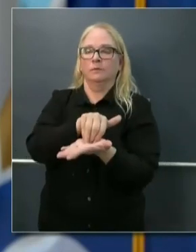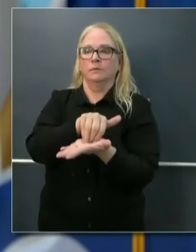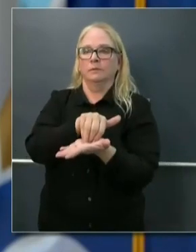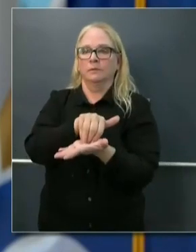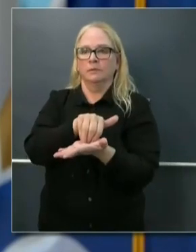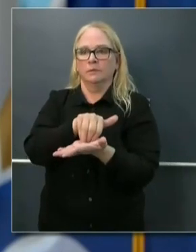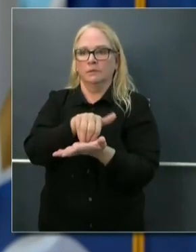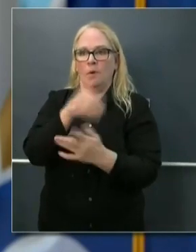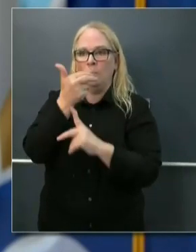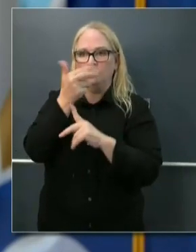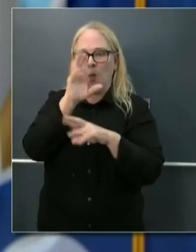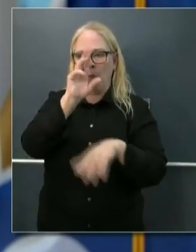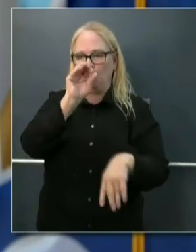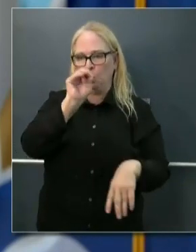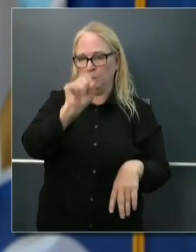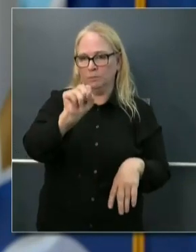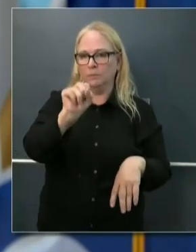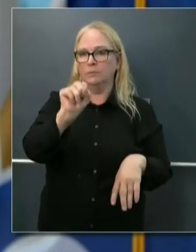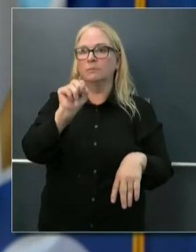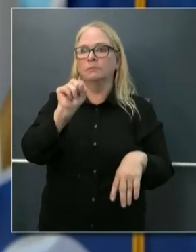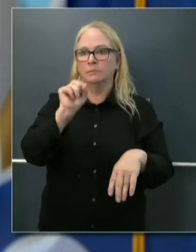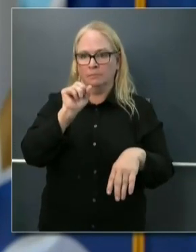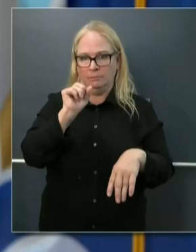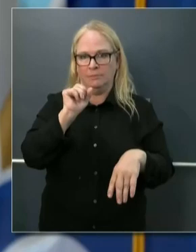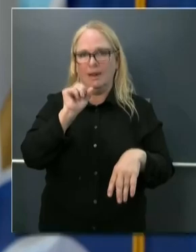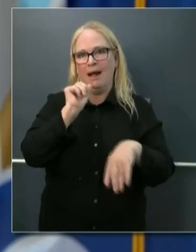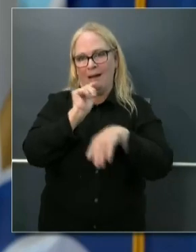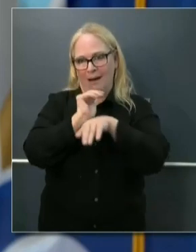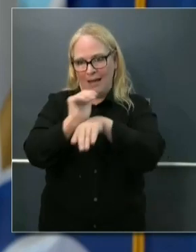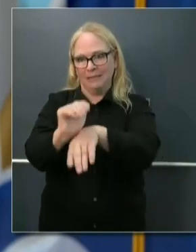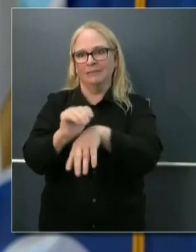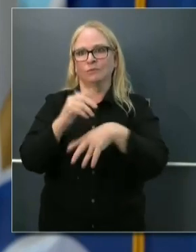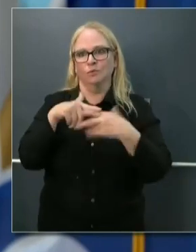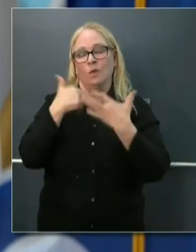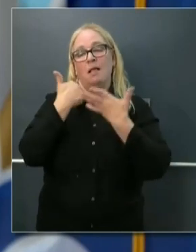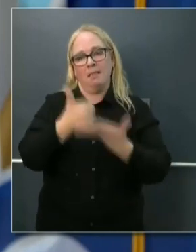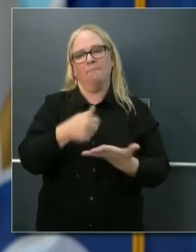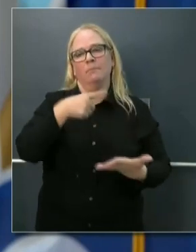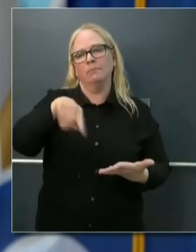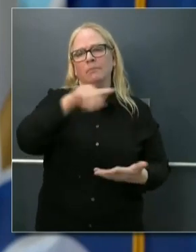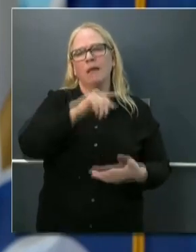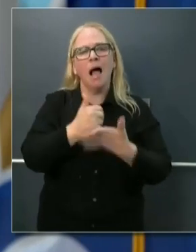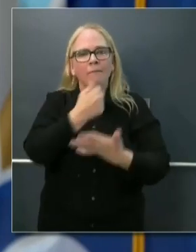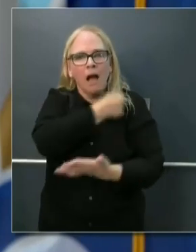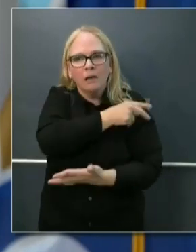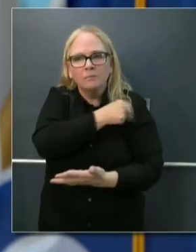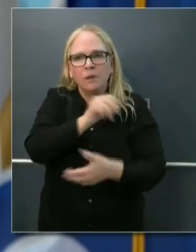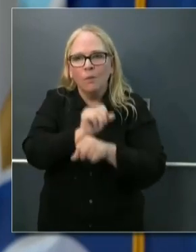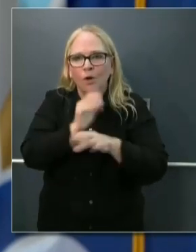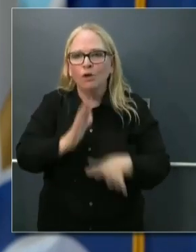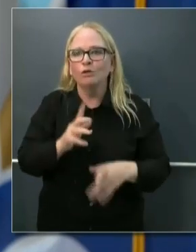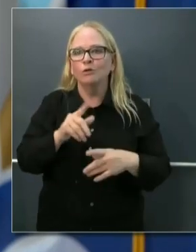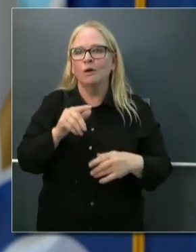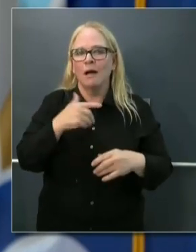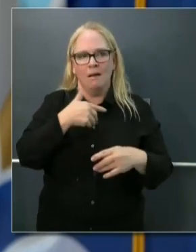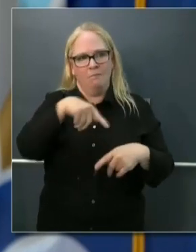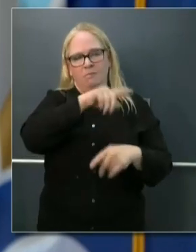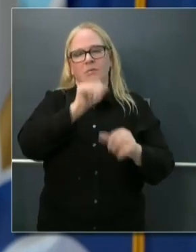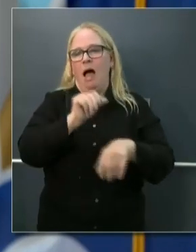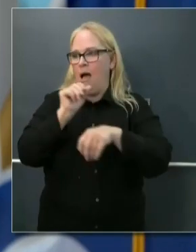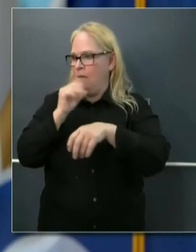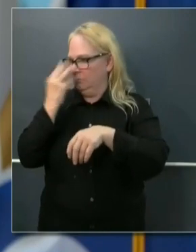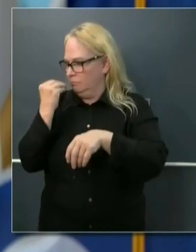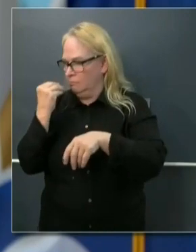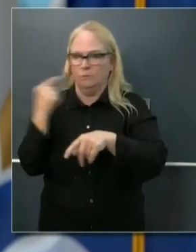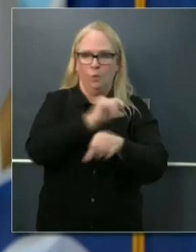truly manifest the phrase care for our caregivers. And I just want to thank the team that helped